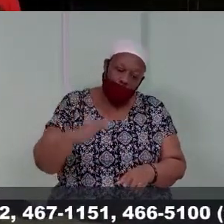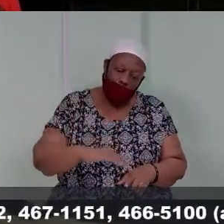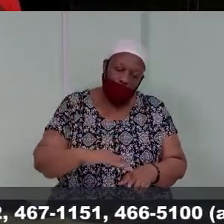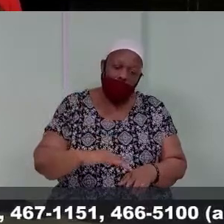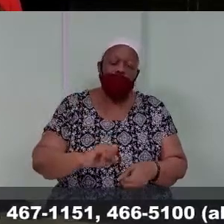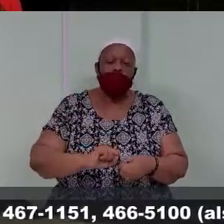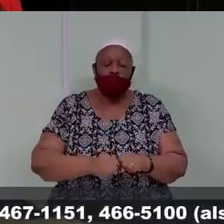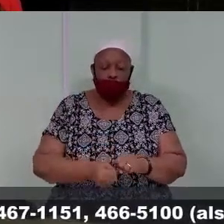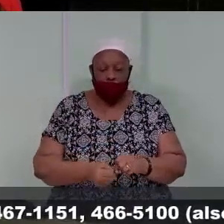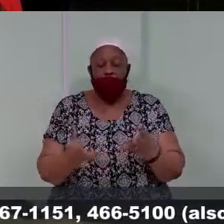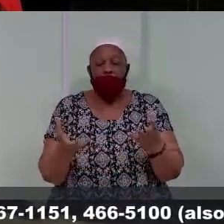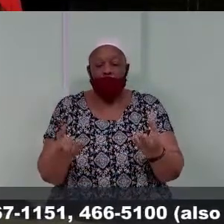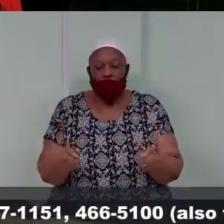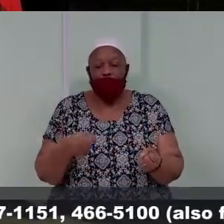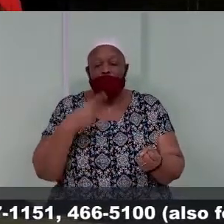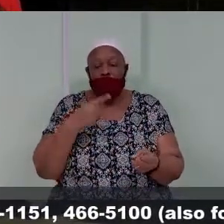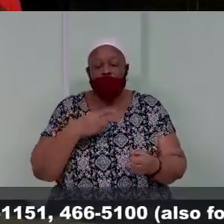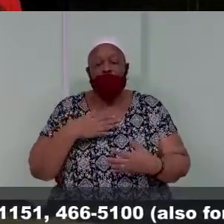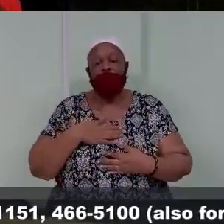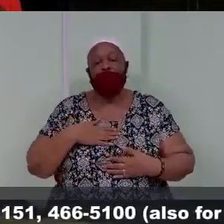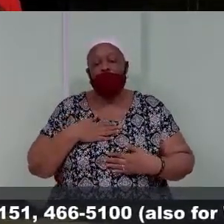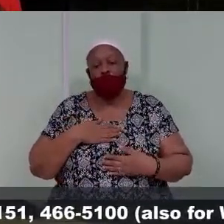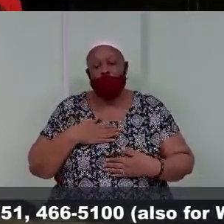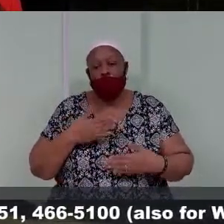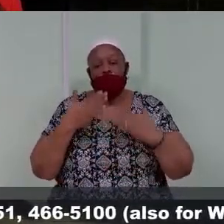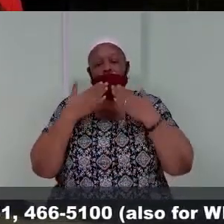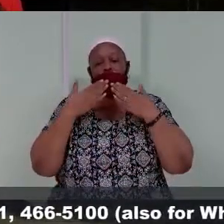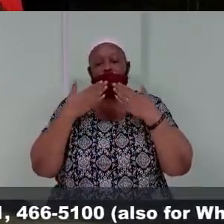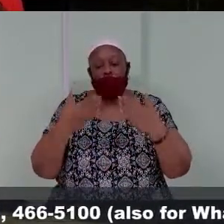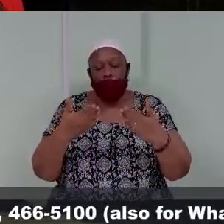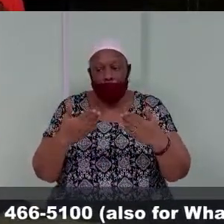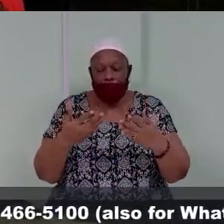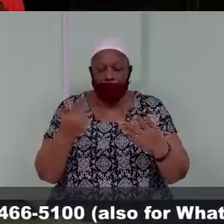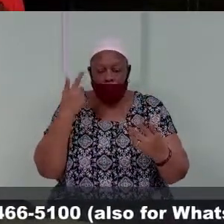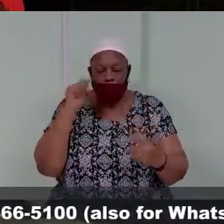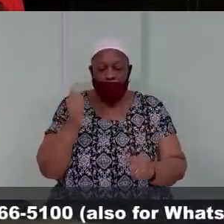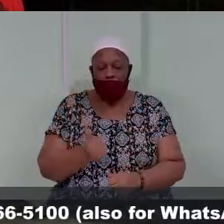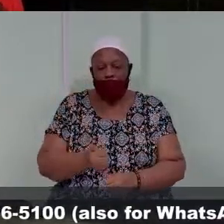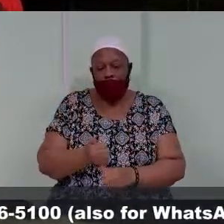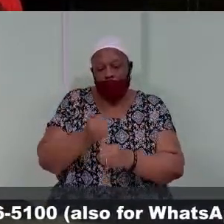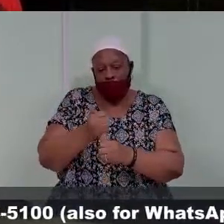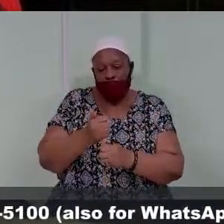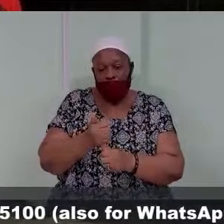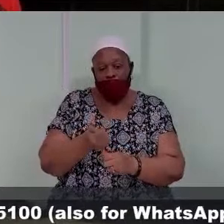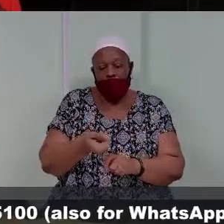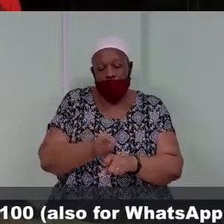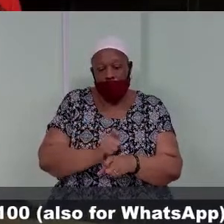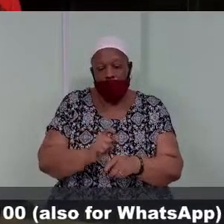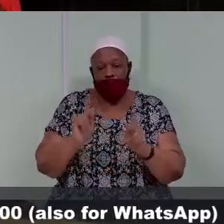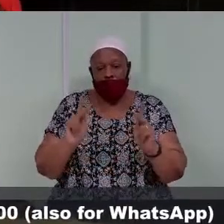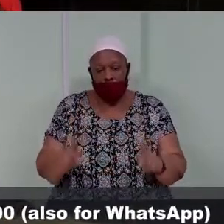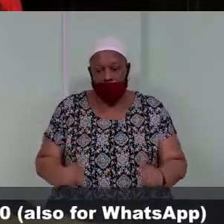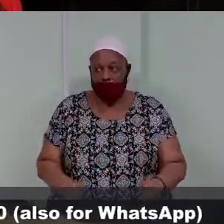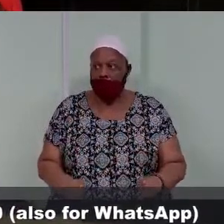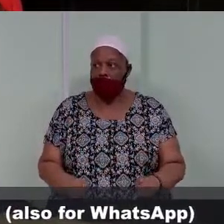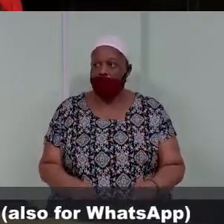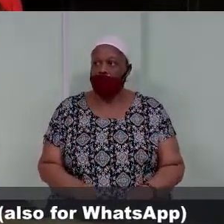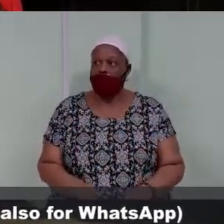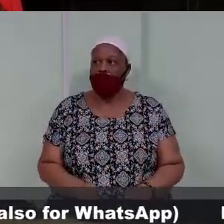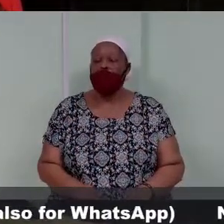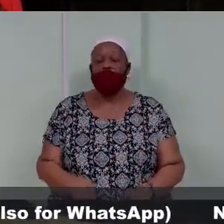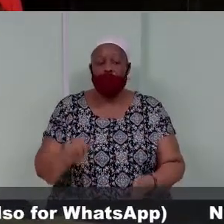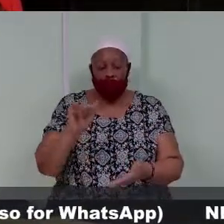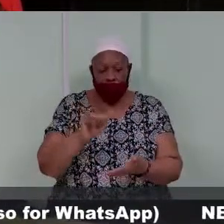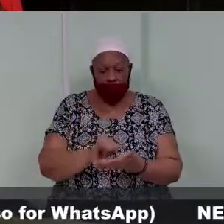back, but we want to just show our appreciation for their support, because your support is what helps us